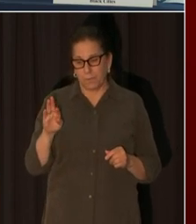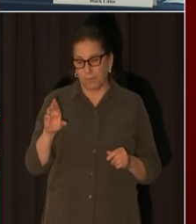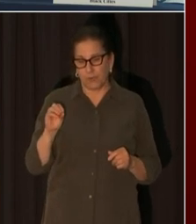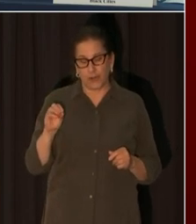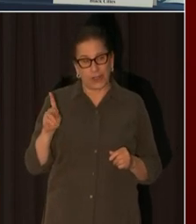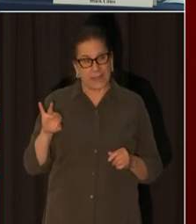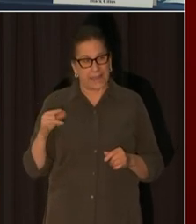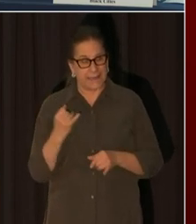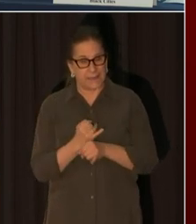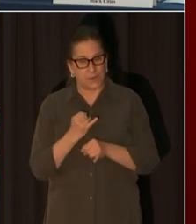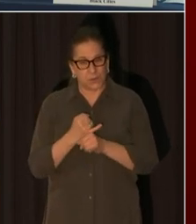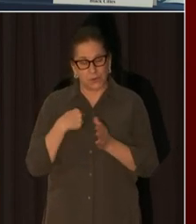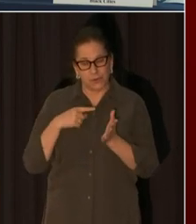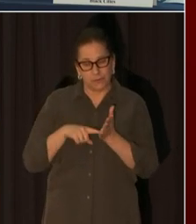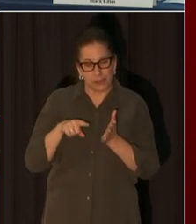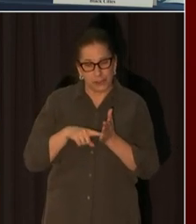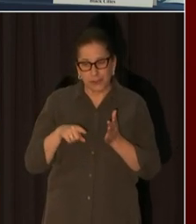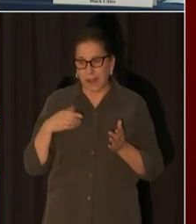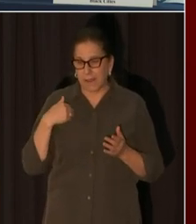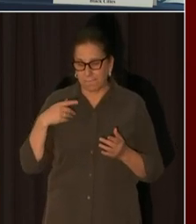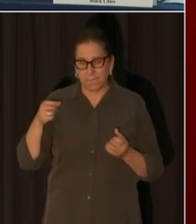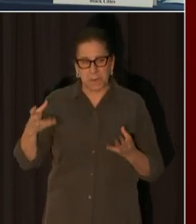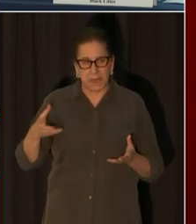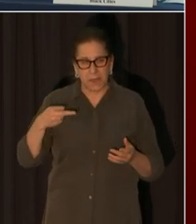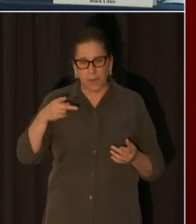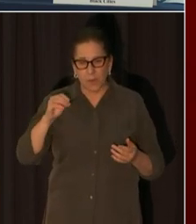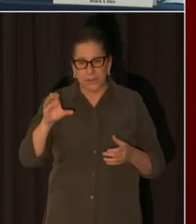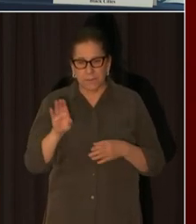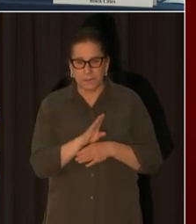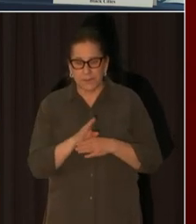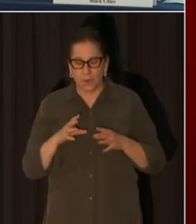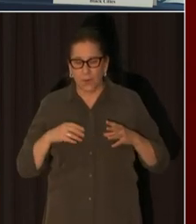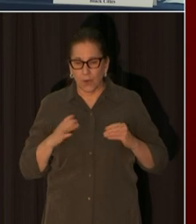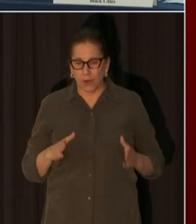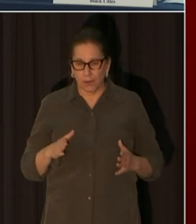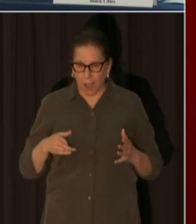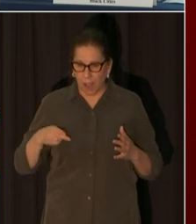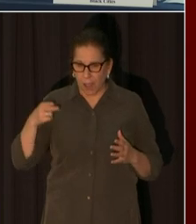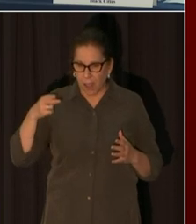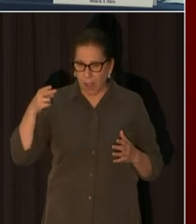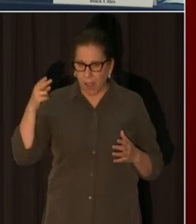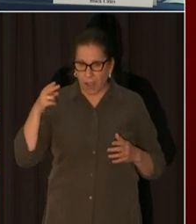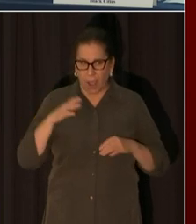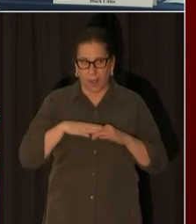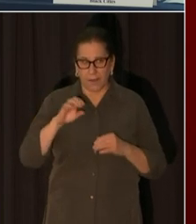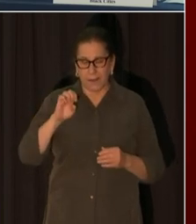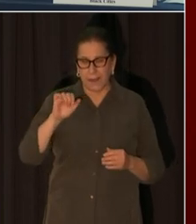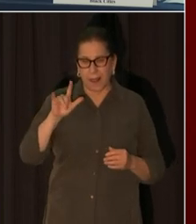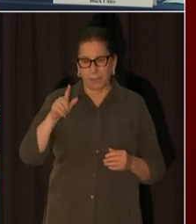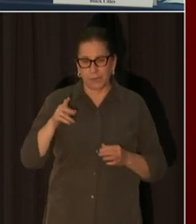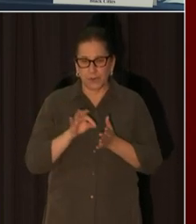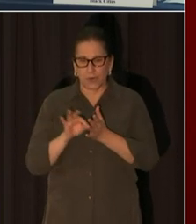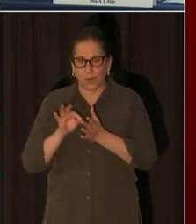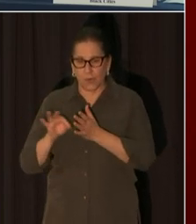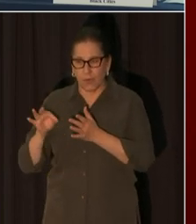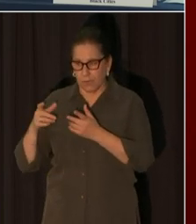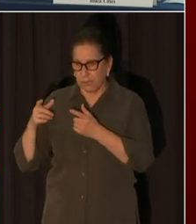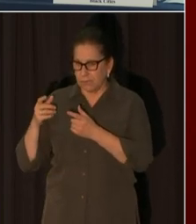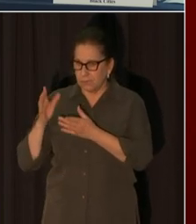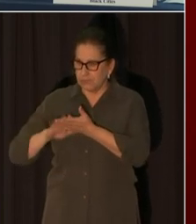color in black majority neighborhoods are rated higher on Yelp than in white majority areas, but receive less